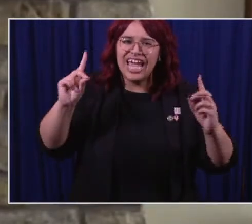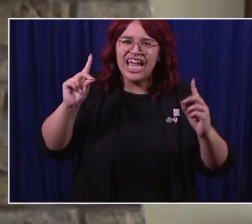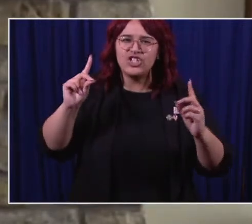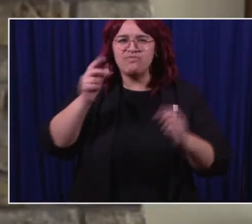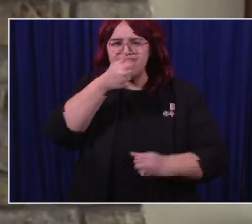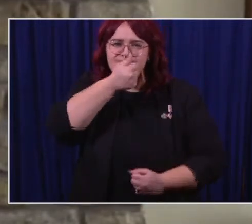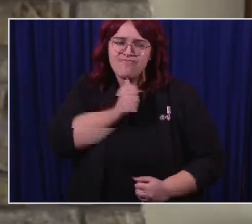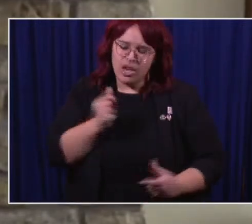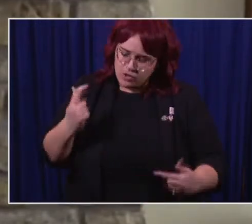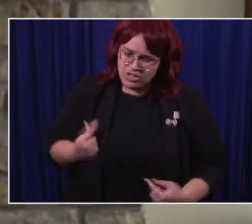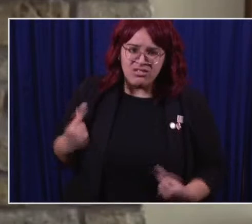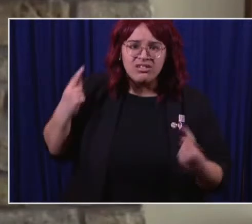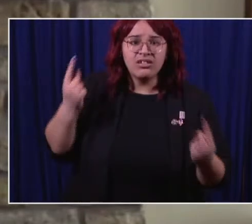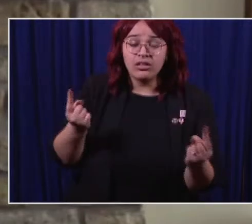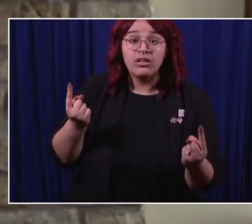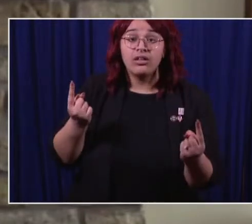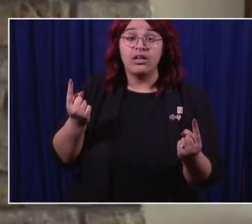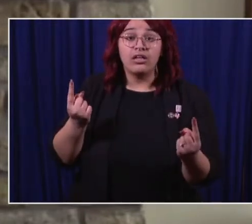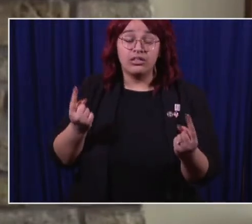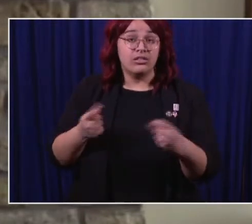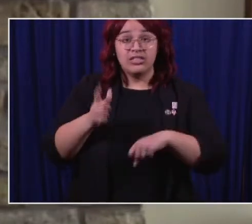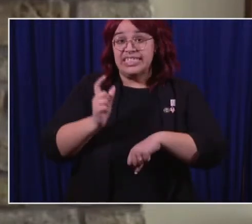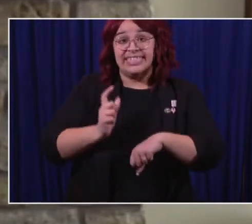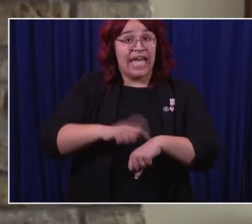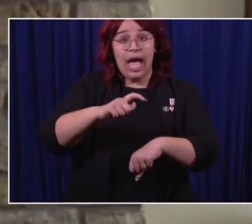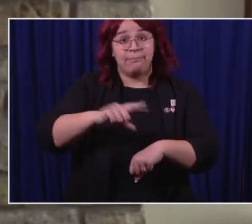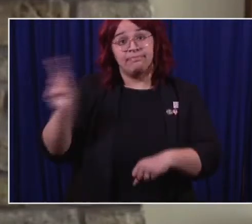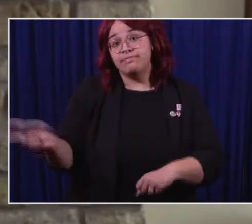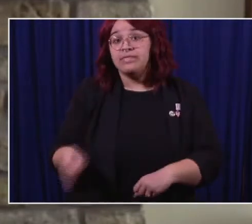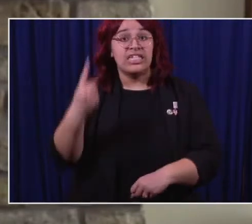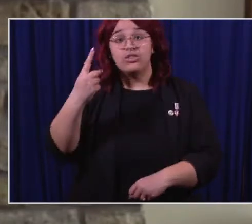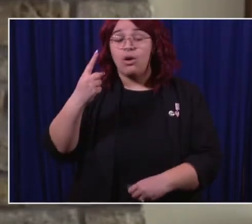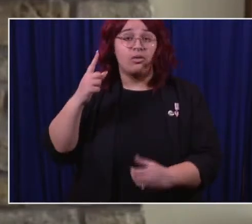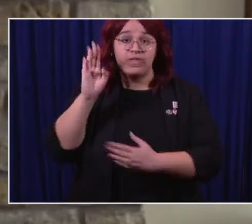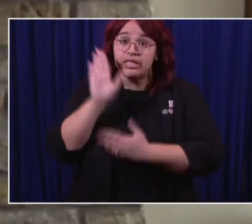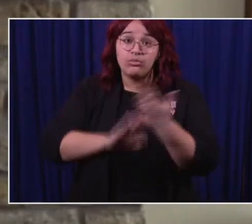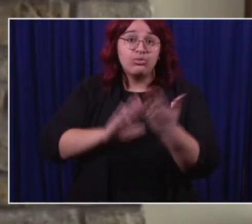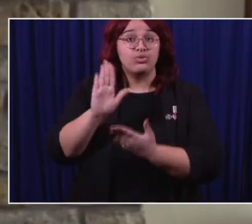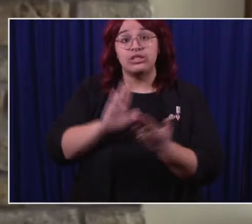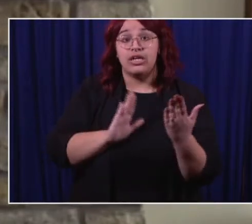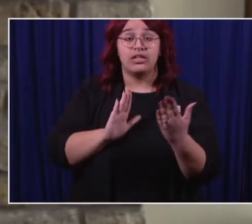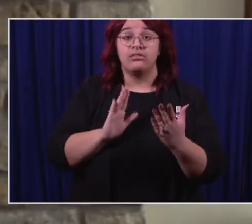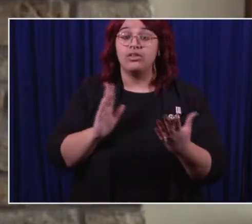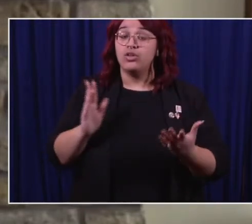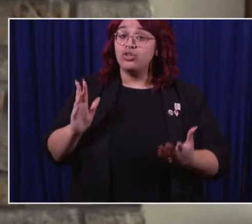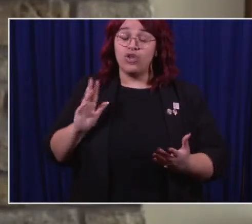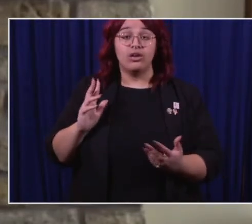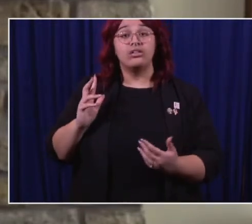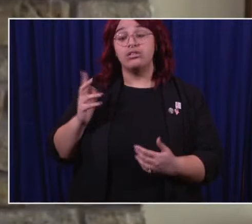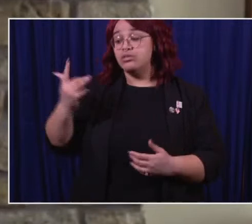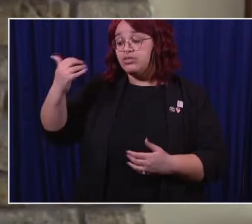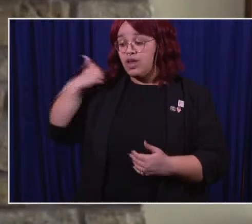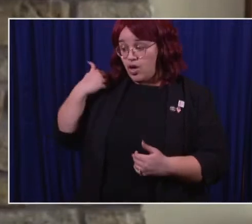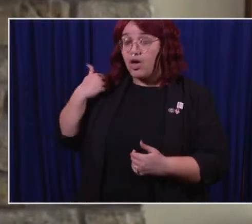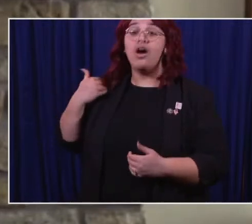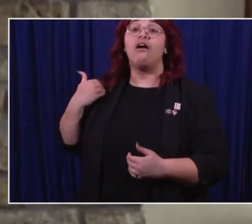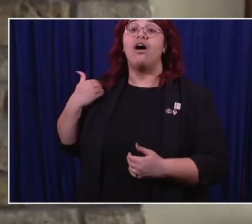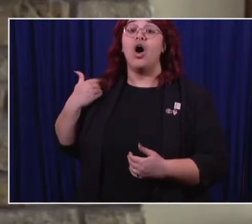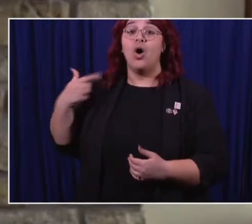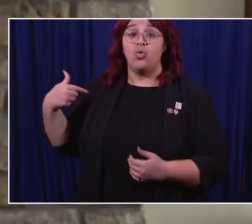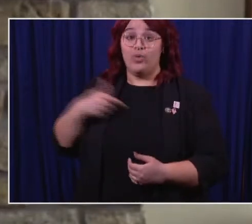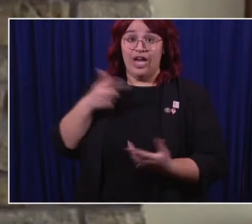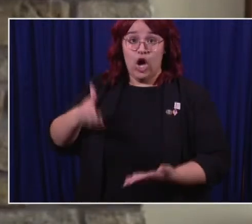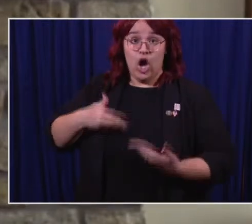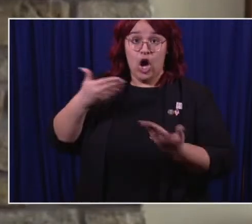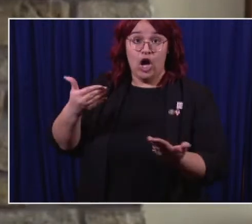May. Schools need to do that. So that was the deal. They signed on the dotted line.